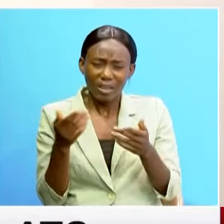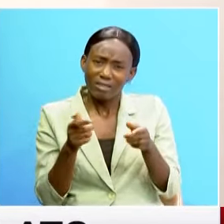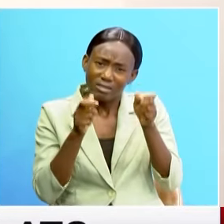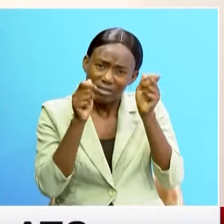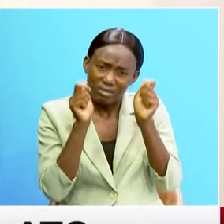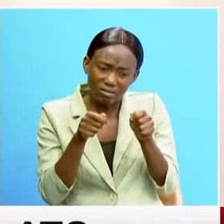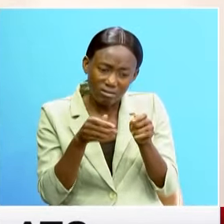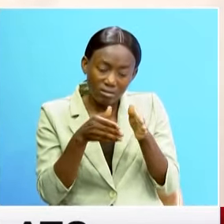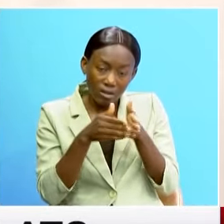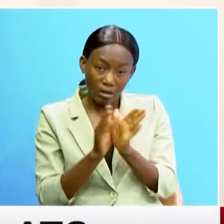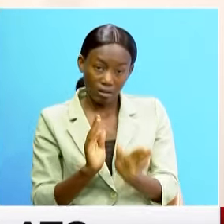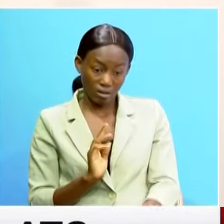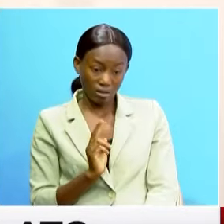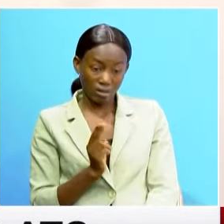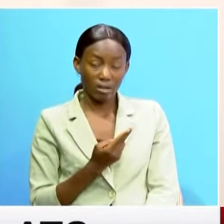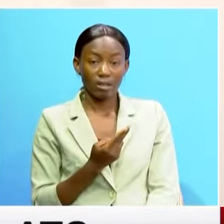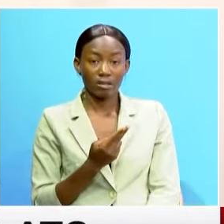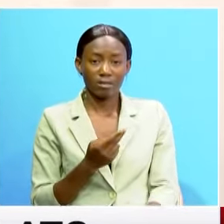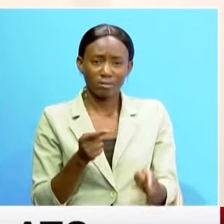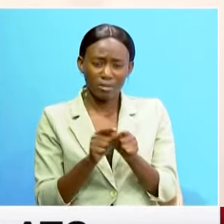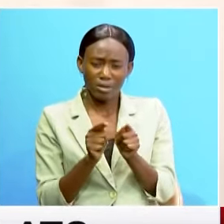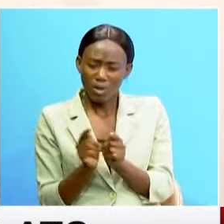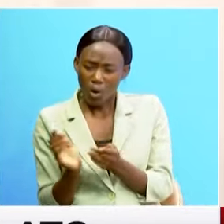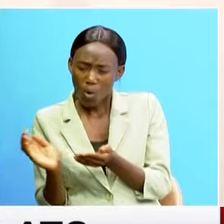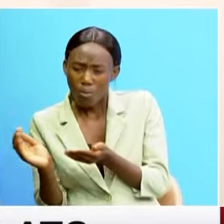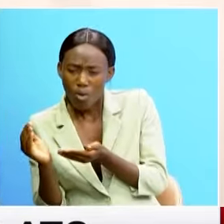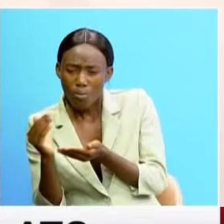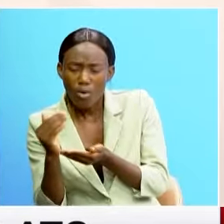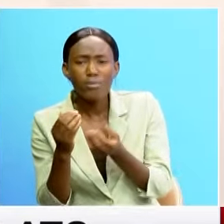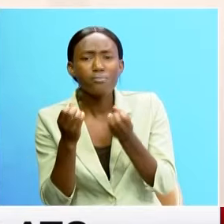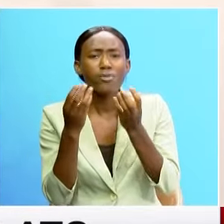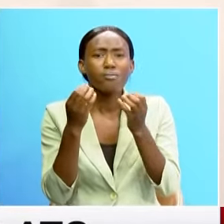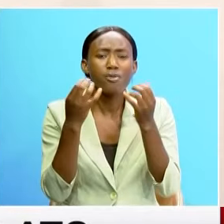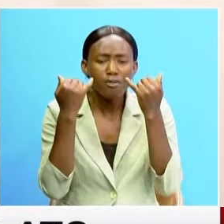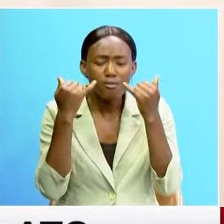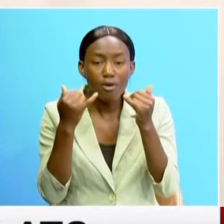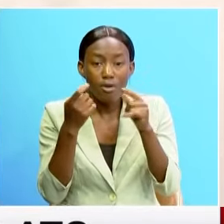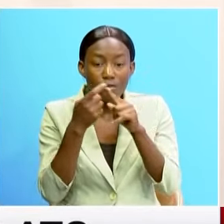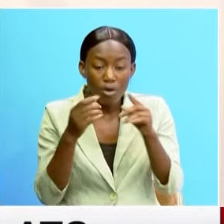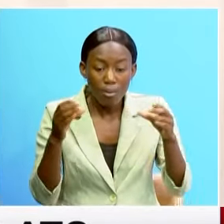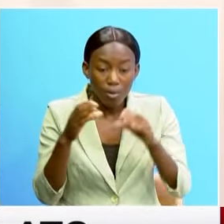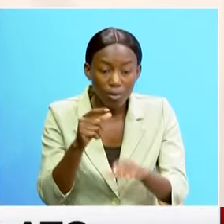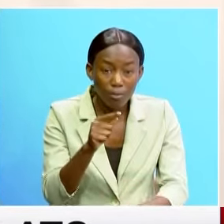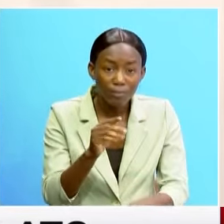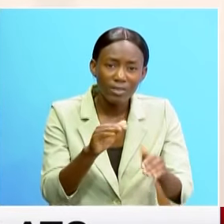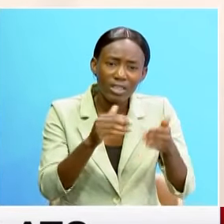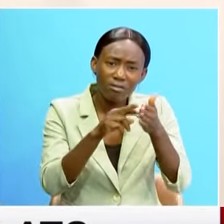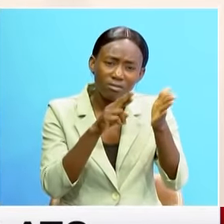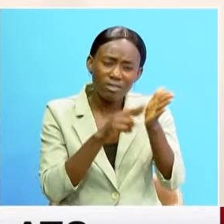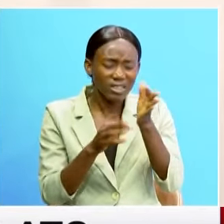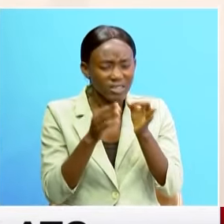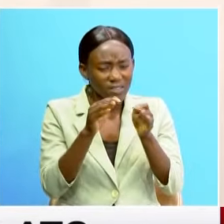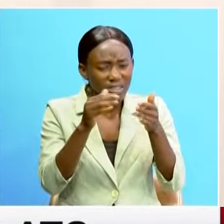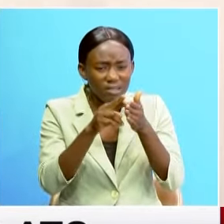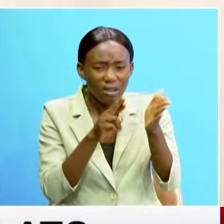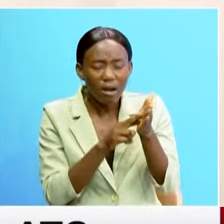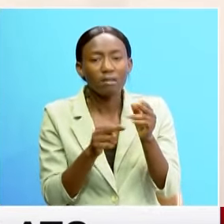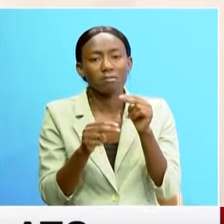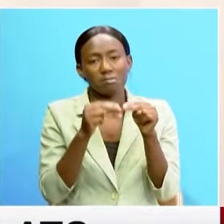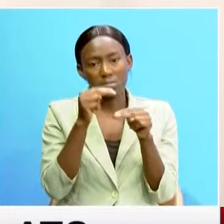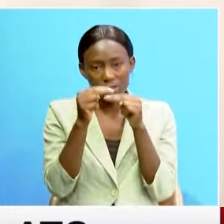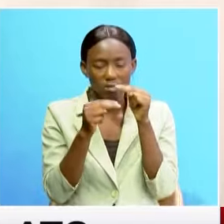and gather more information from communities so that we give them a report they are going to use for sourcing